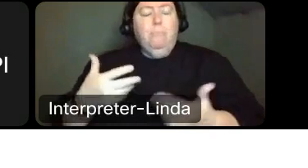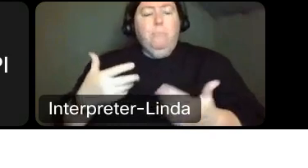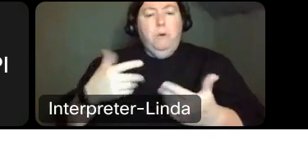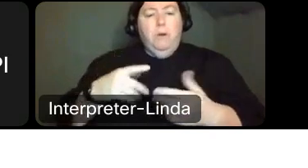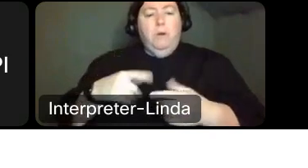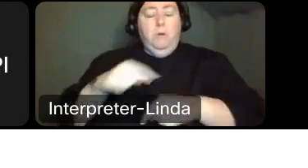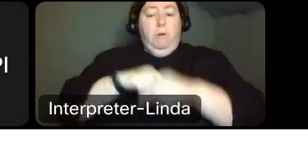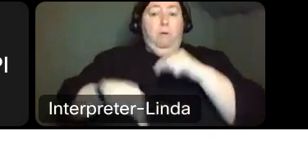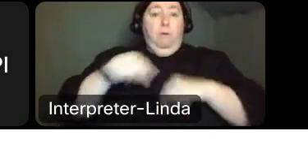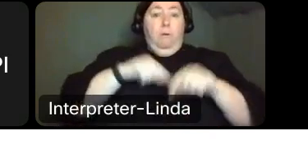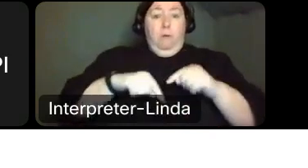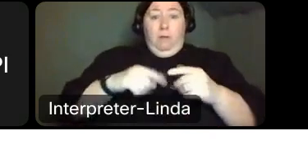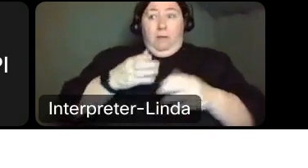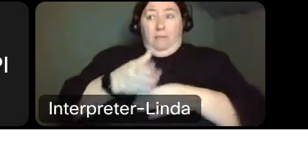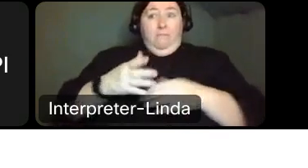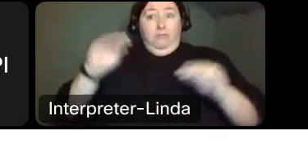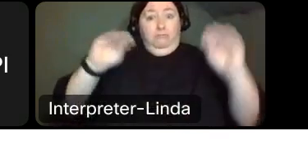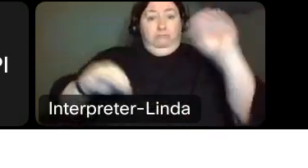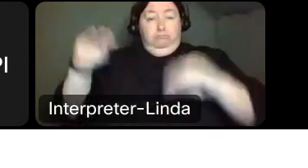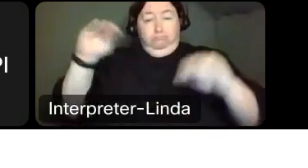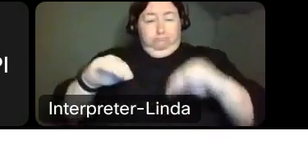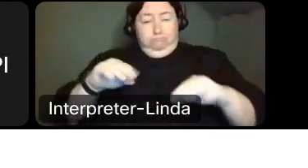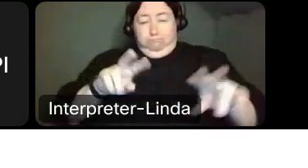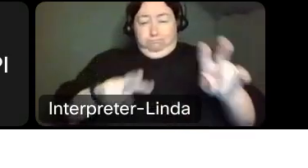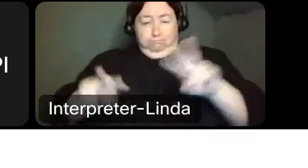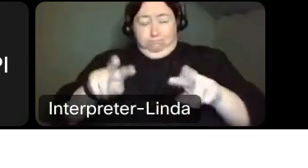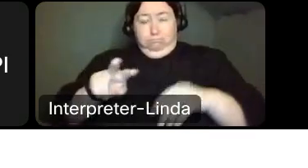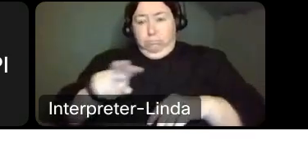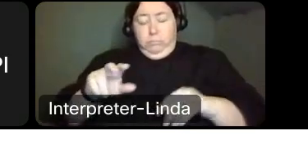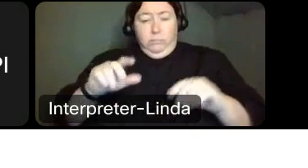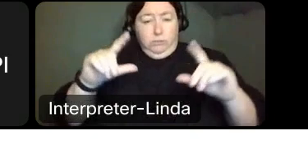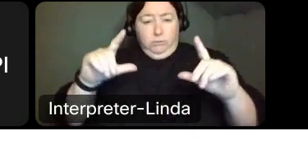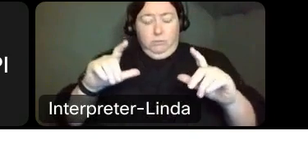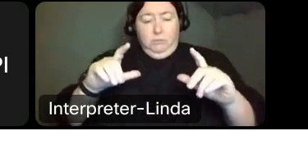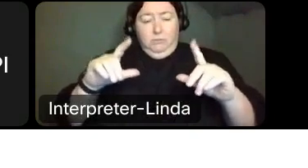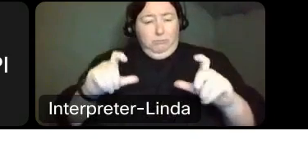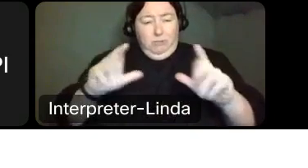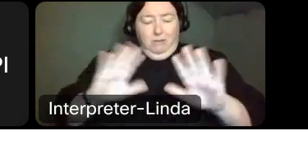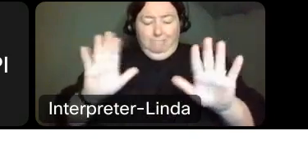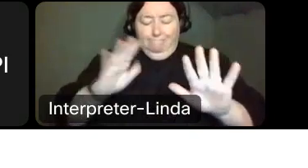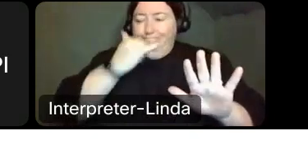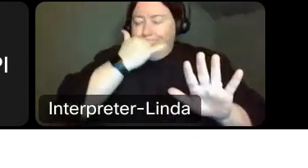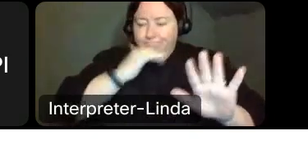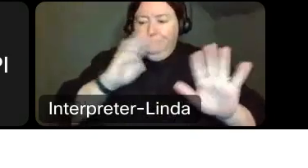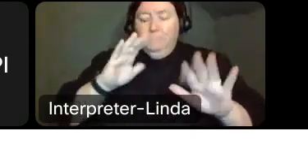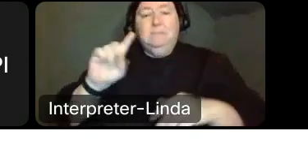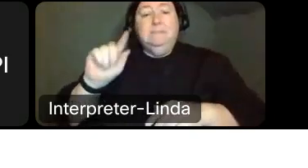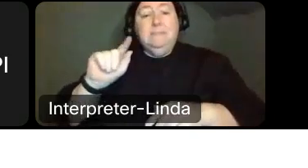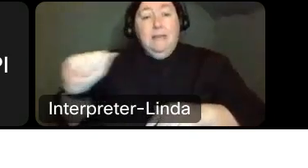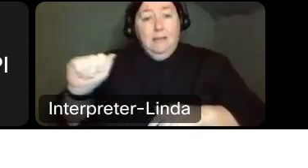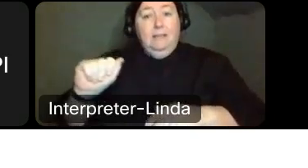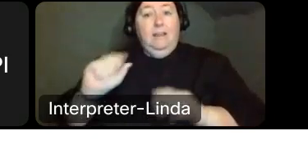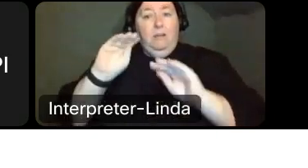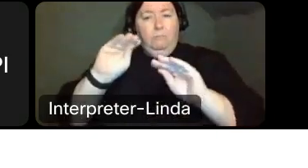these data have been entered and you're looking through your screenshot of all the, your data sheet of all your data that's been